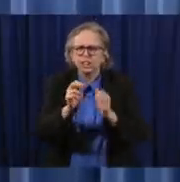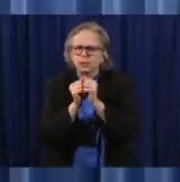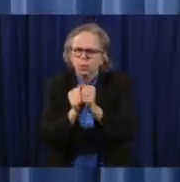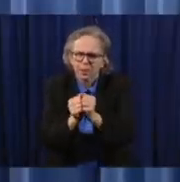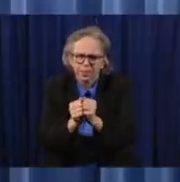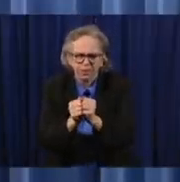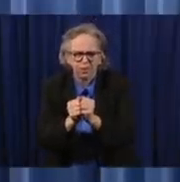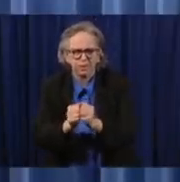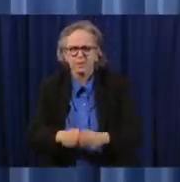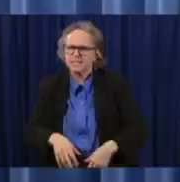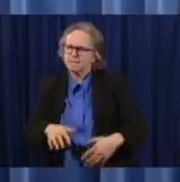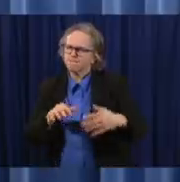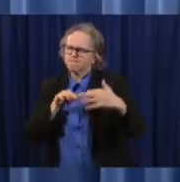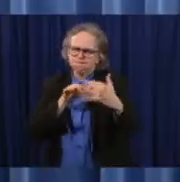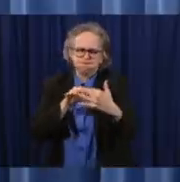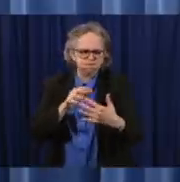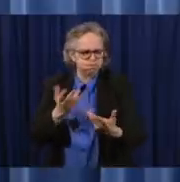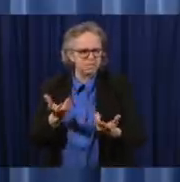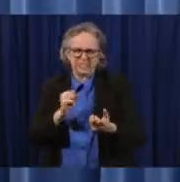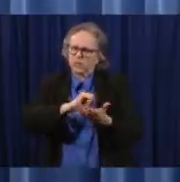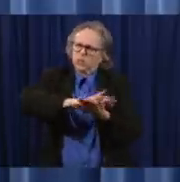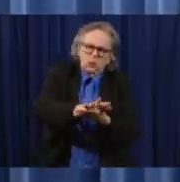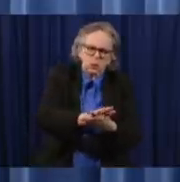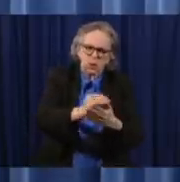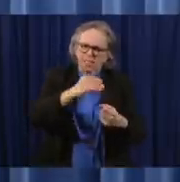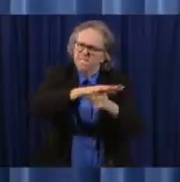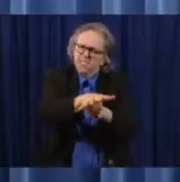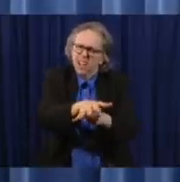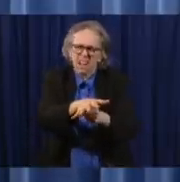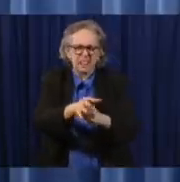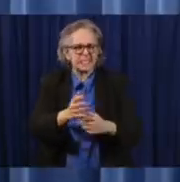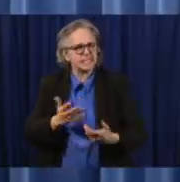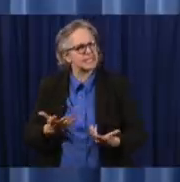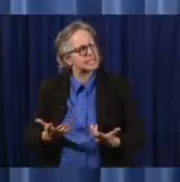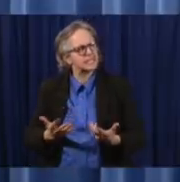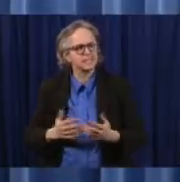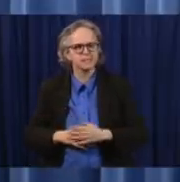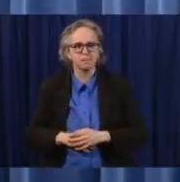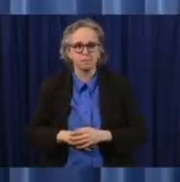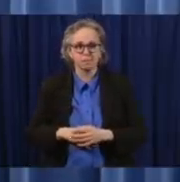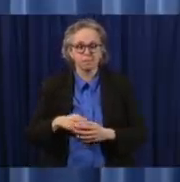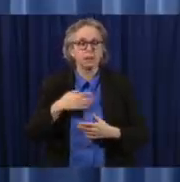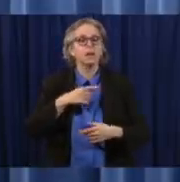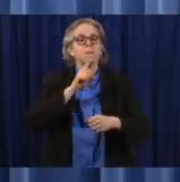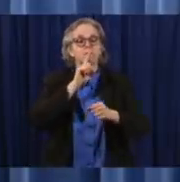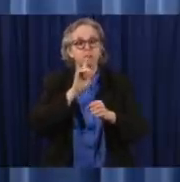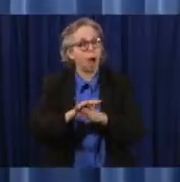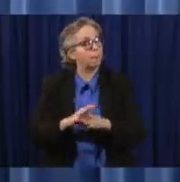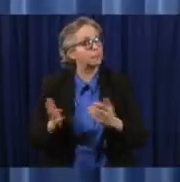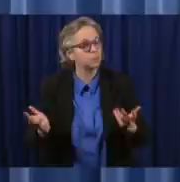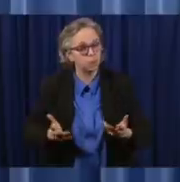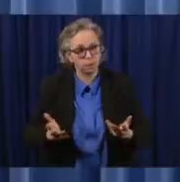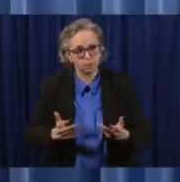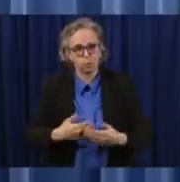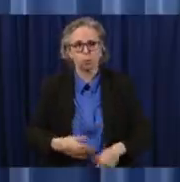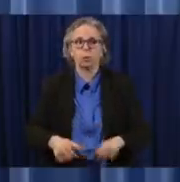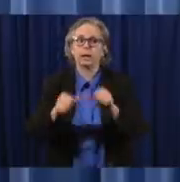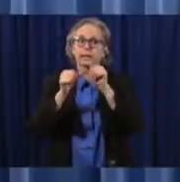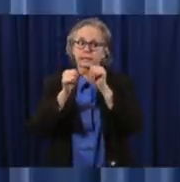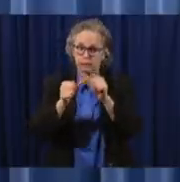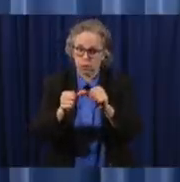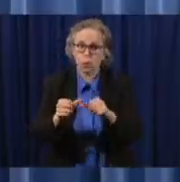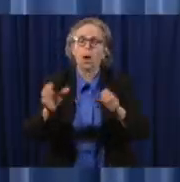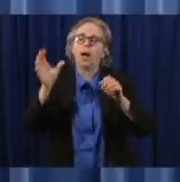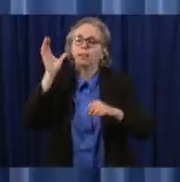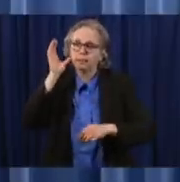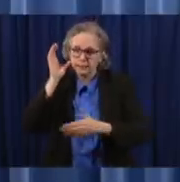that I talk about every day, my commitment to you is that I will continue to listen. Continue to